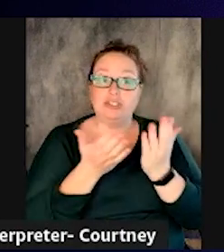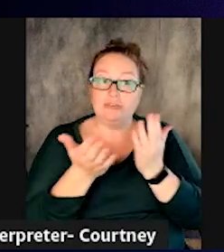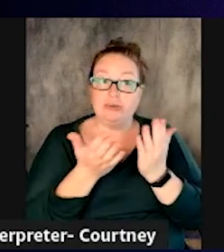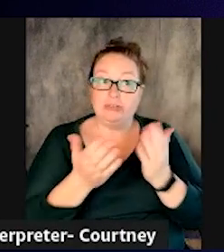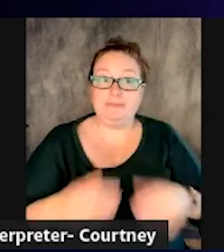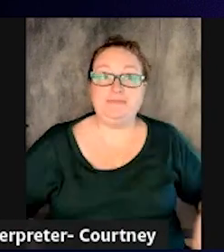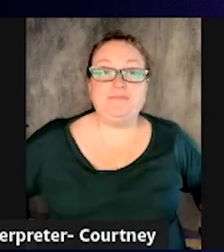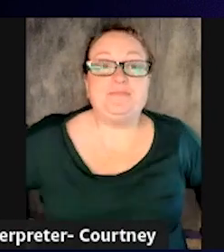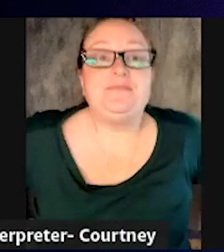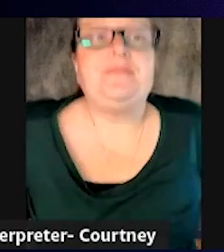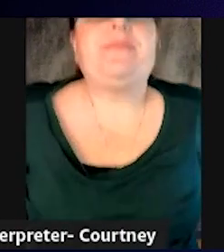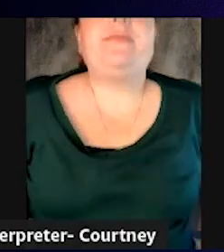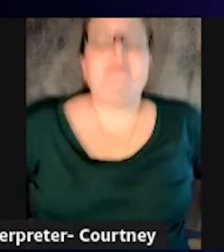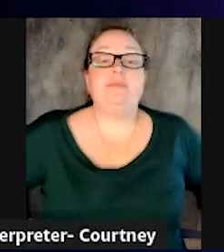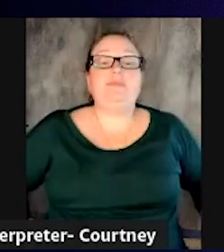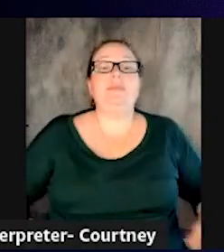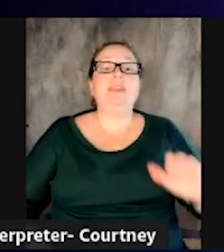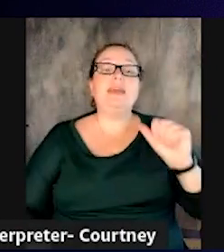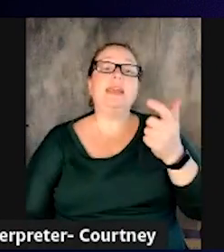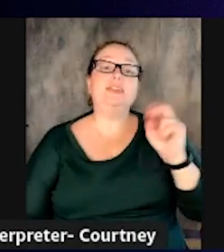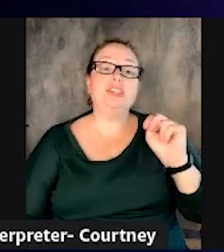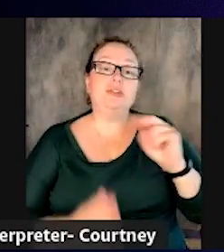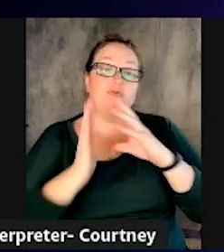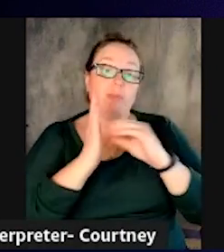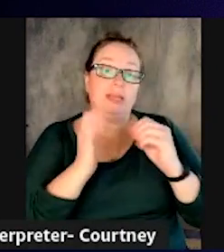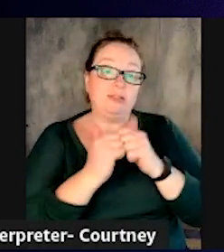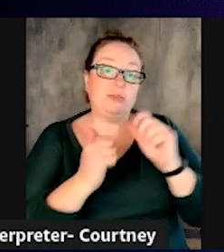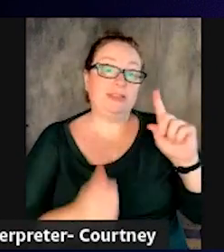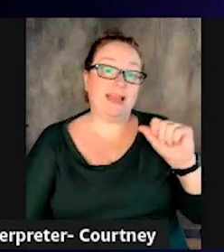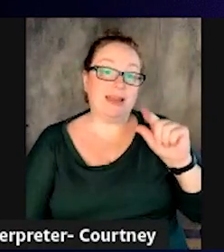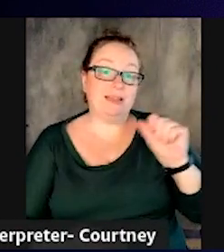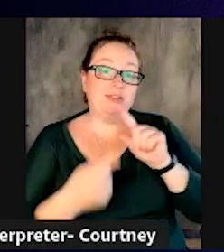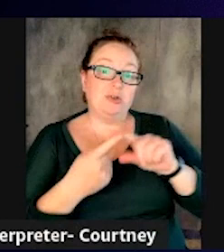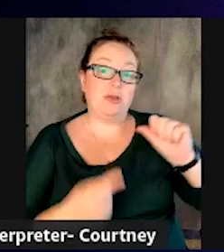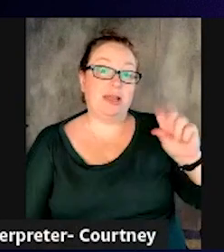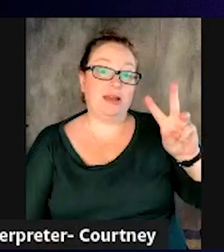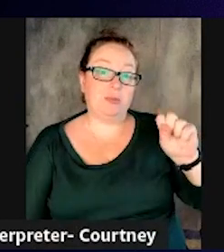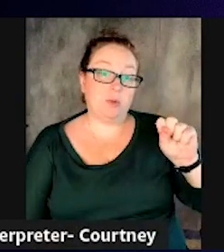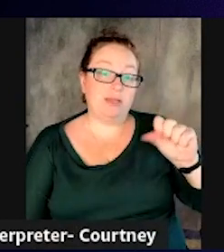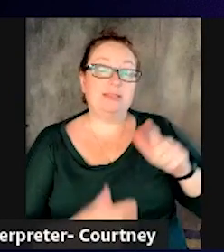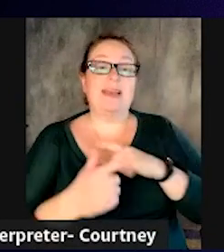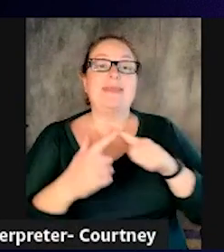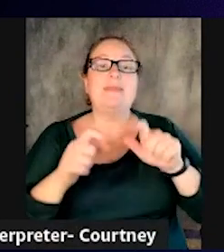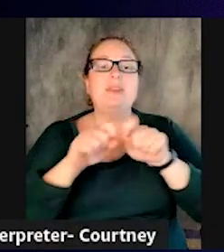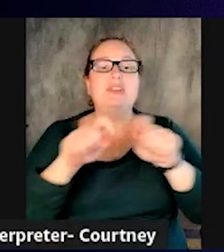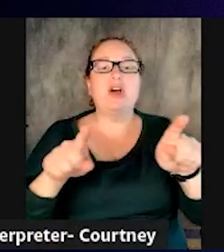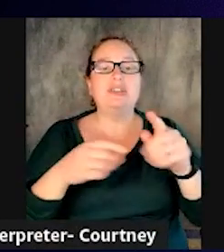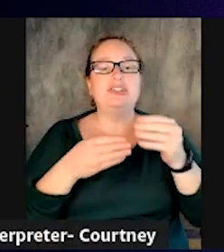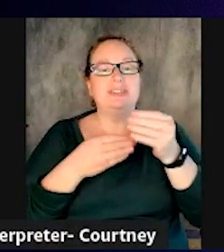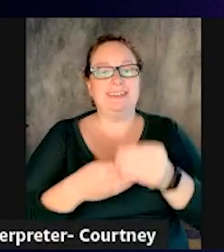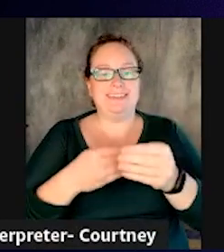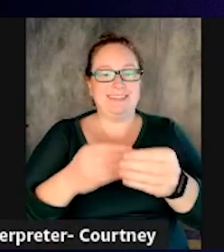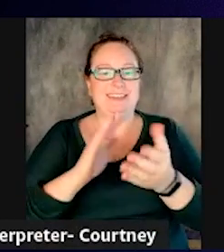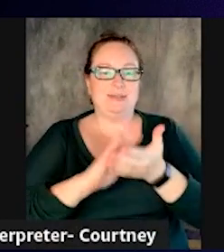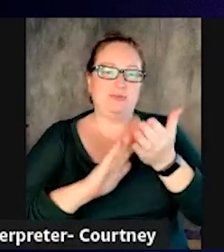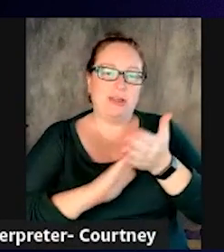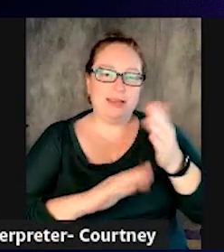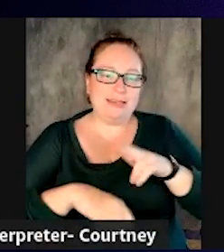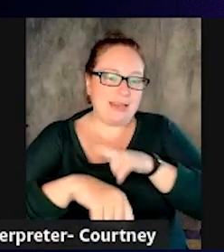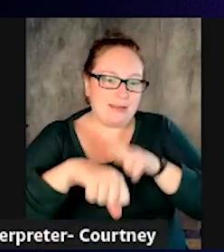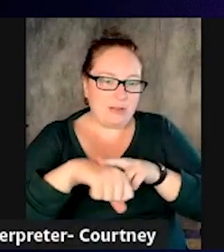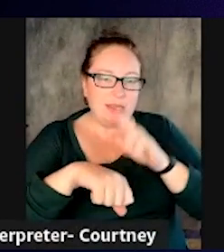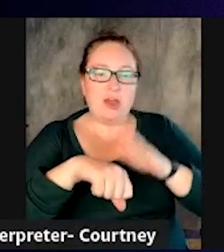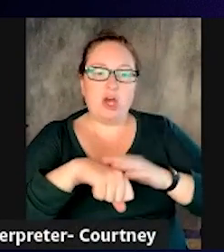agent replicates your data into AWS, and then we launch instances running natively on EC2